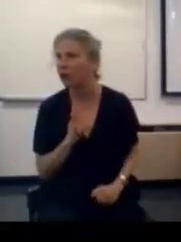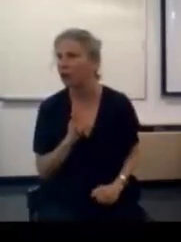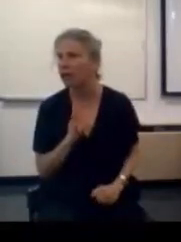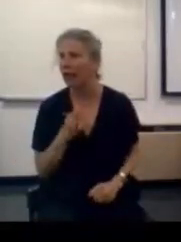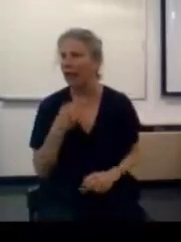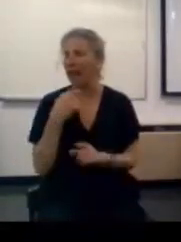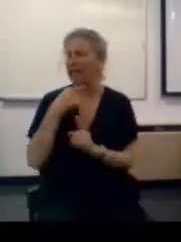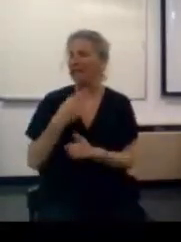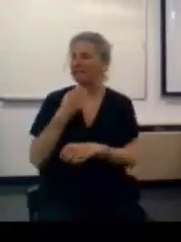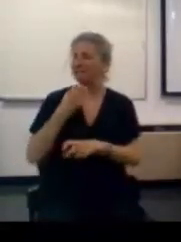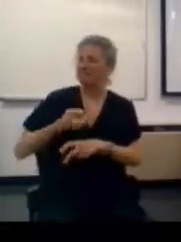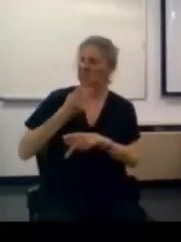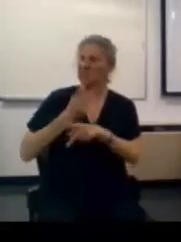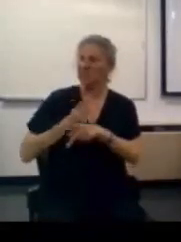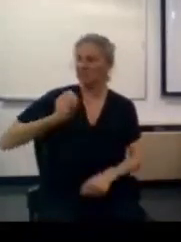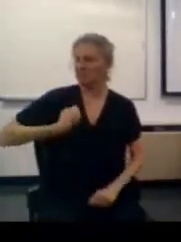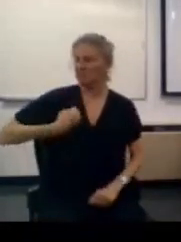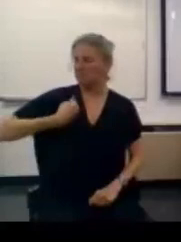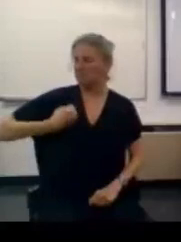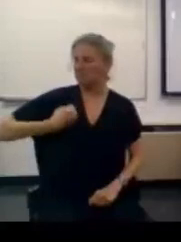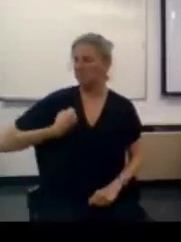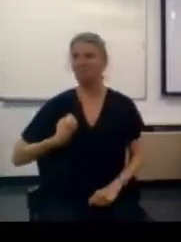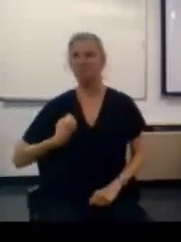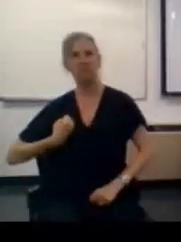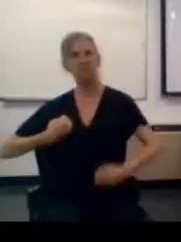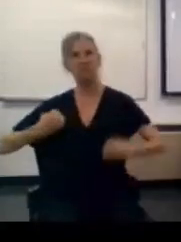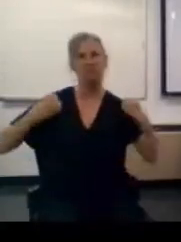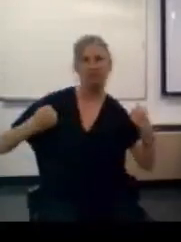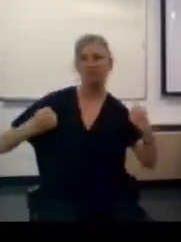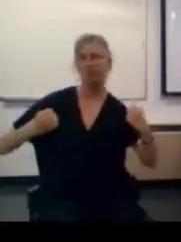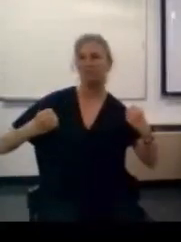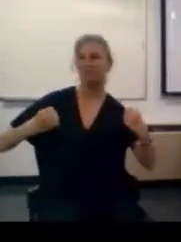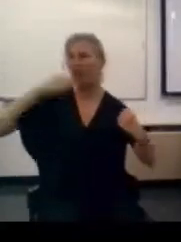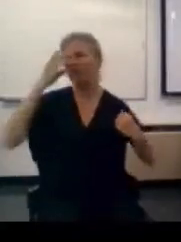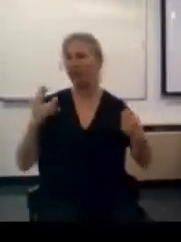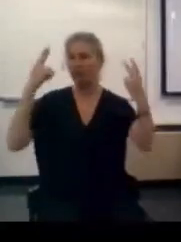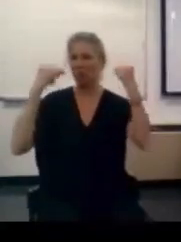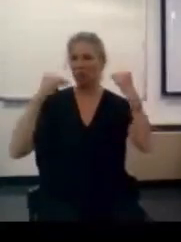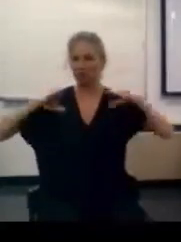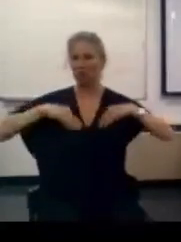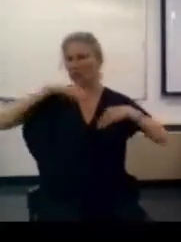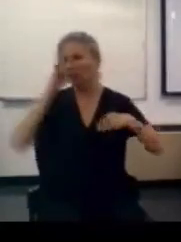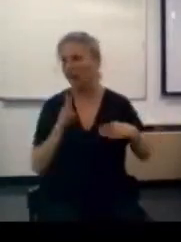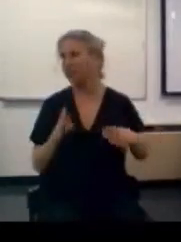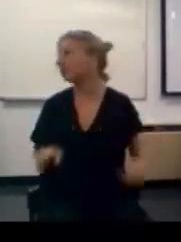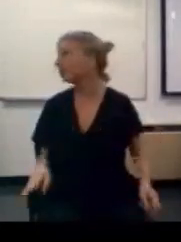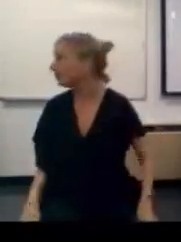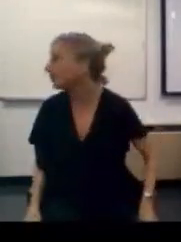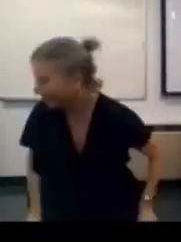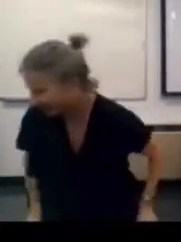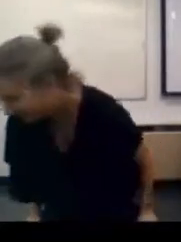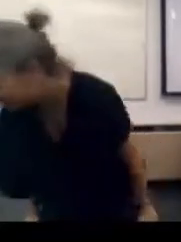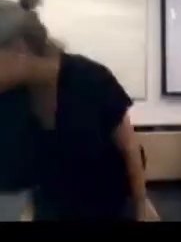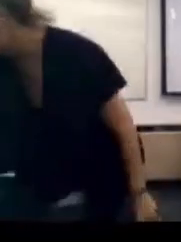hat, and don't take it off until you want to take off your hat. Thank you.